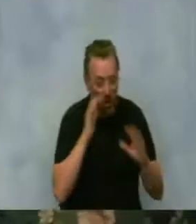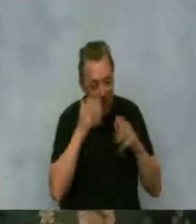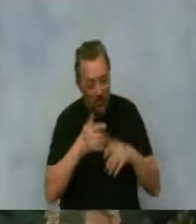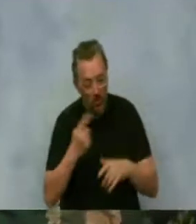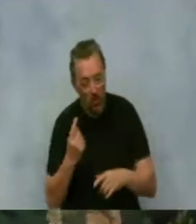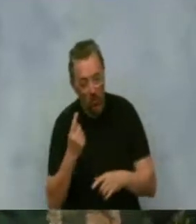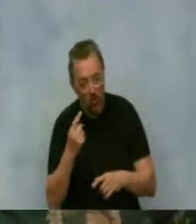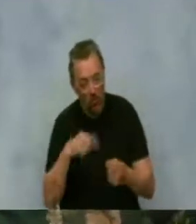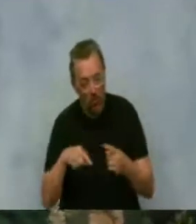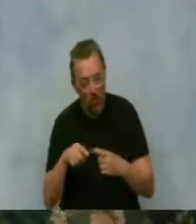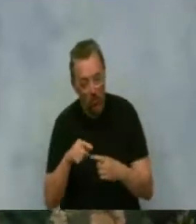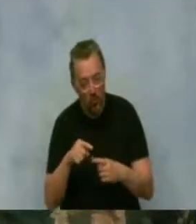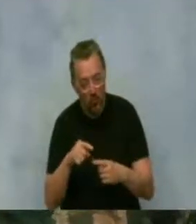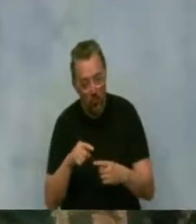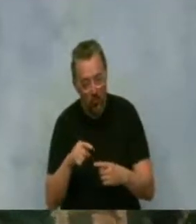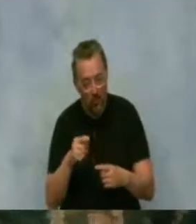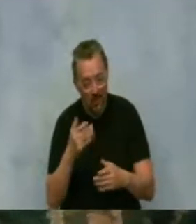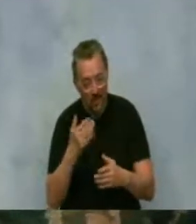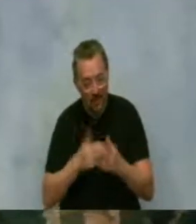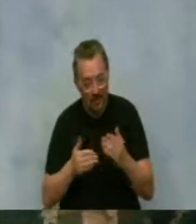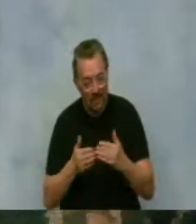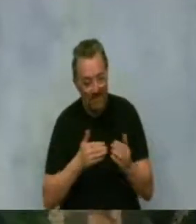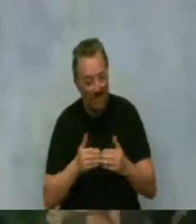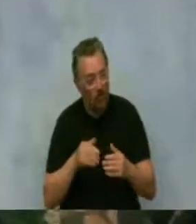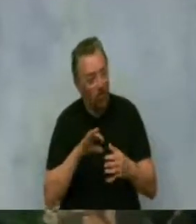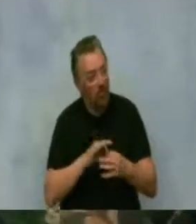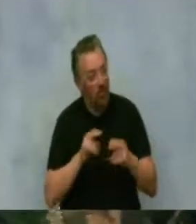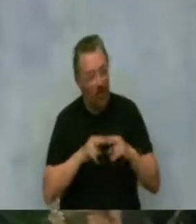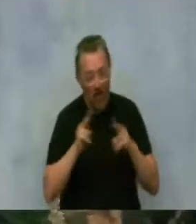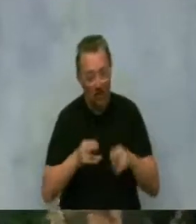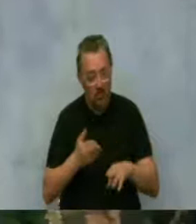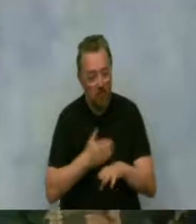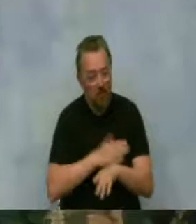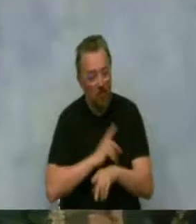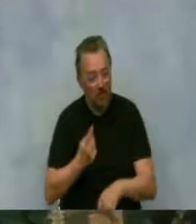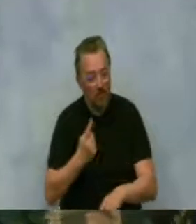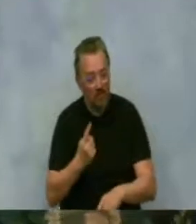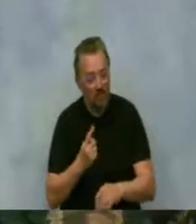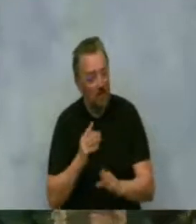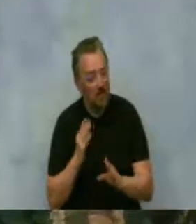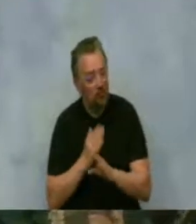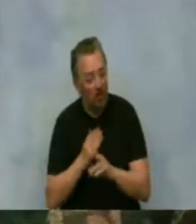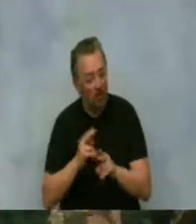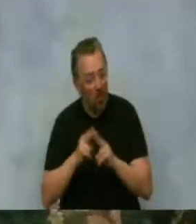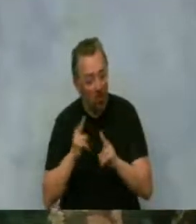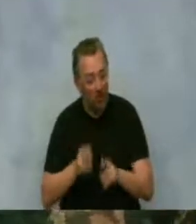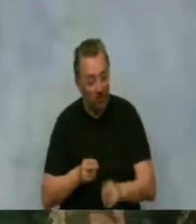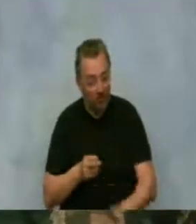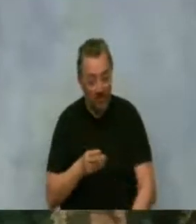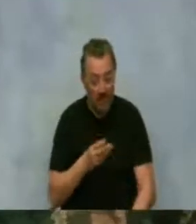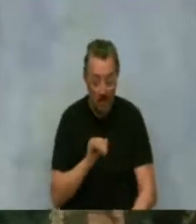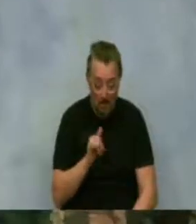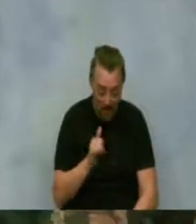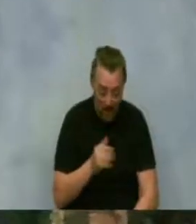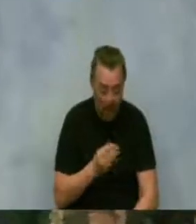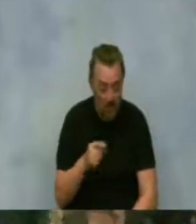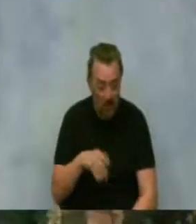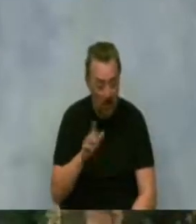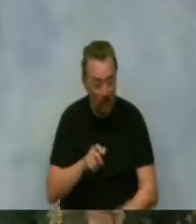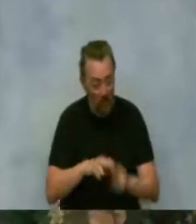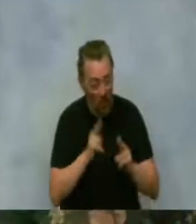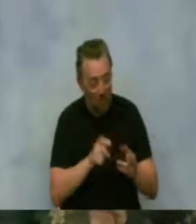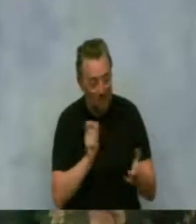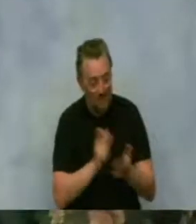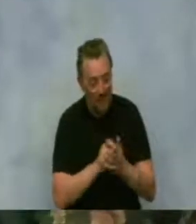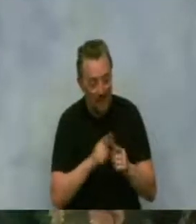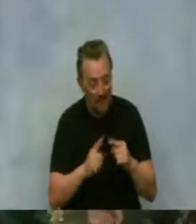who have never dealt with housing before because they're private homeowners, and these people are possibly going to have to sell their homes